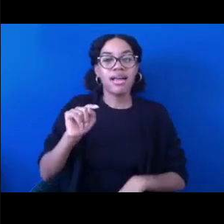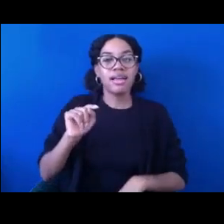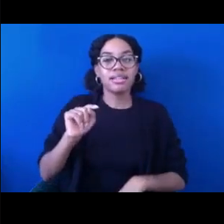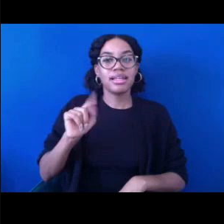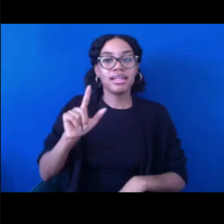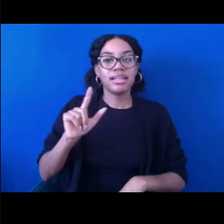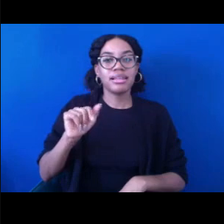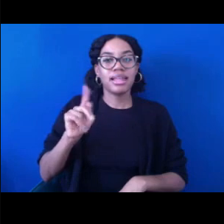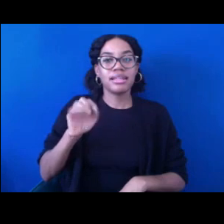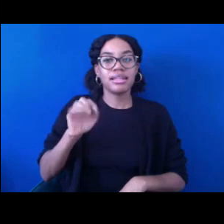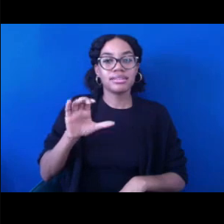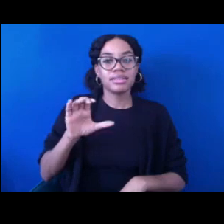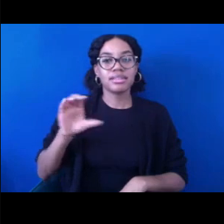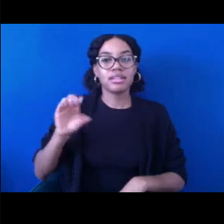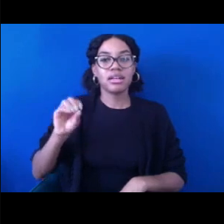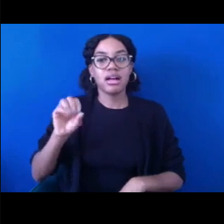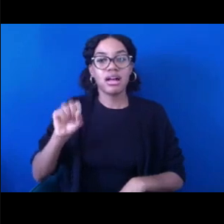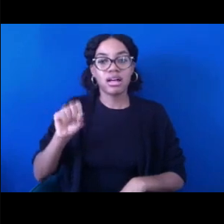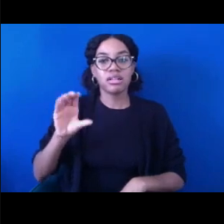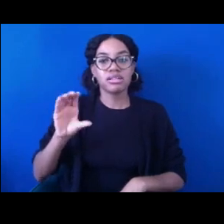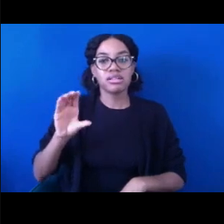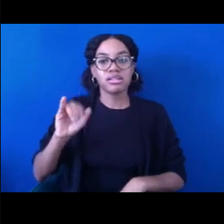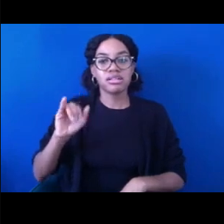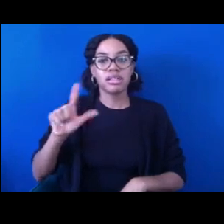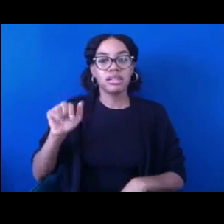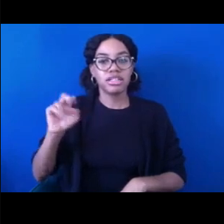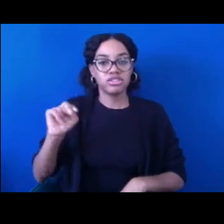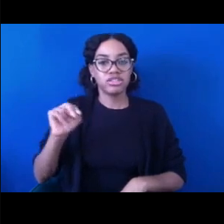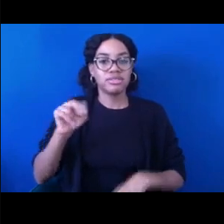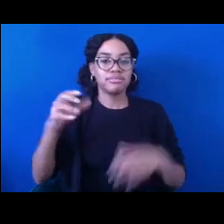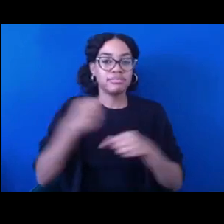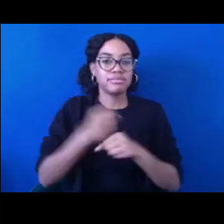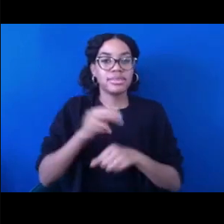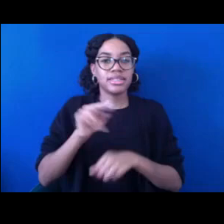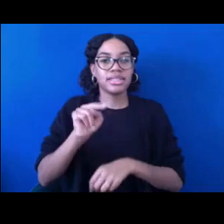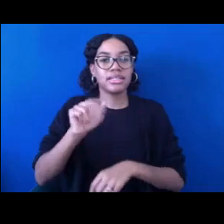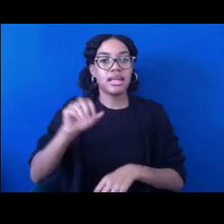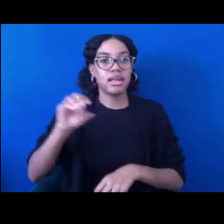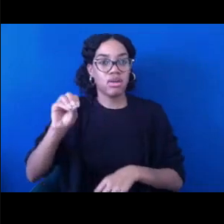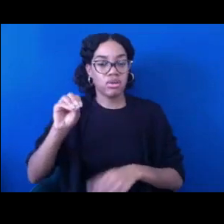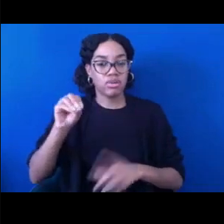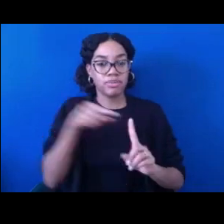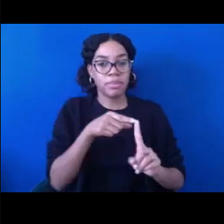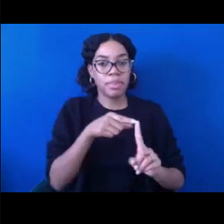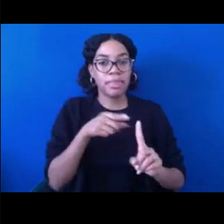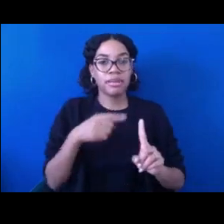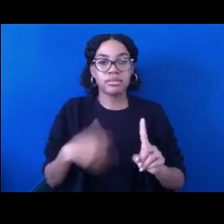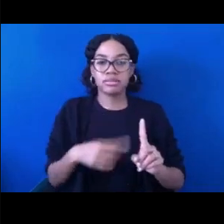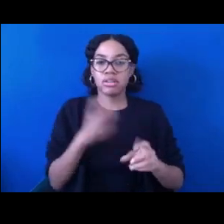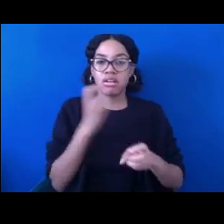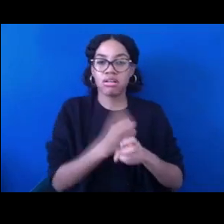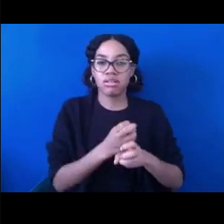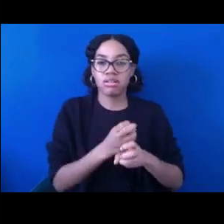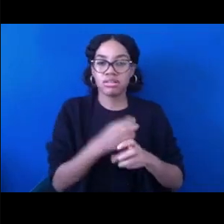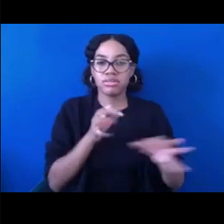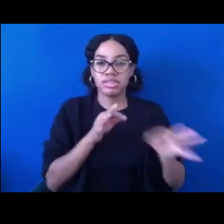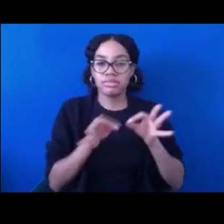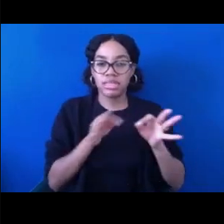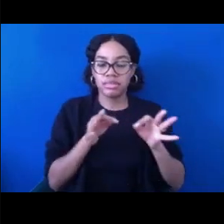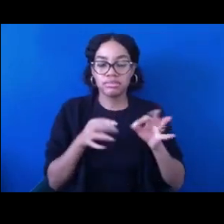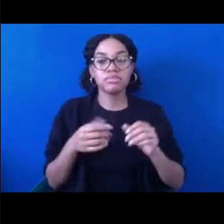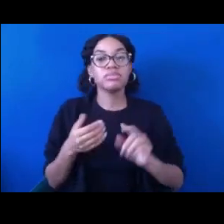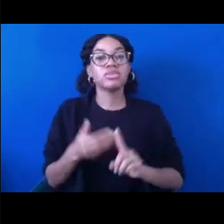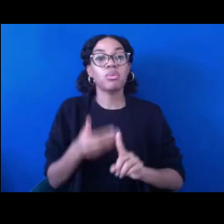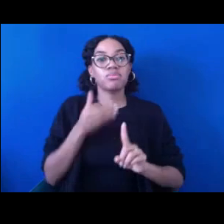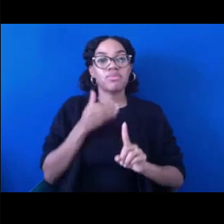NAO. The problem with this one, this is a bit trickier to predict. Go back to the previous slide where we talked